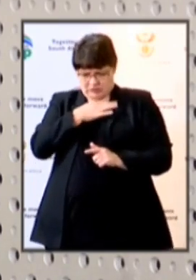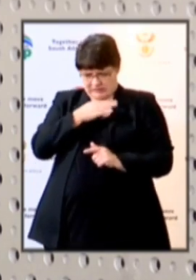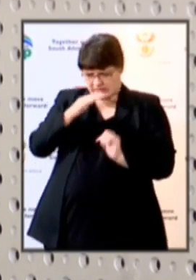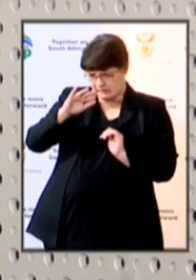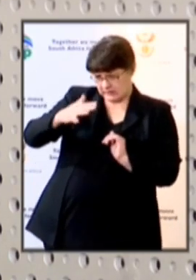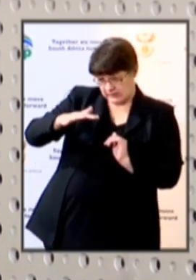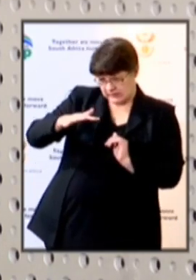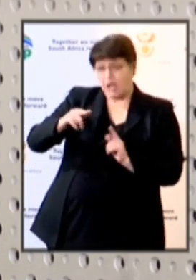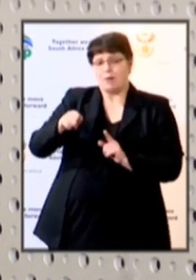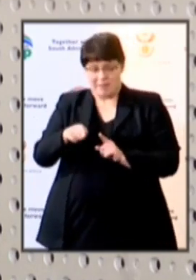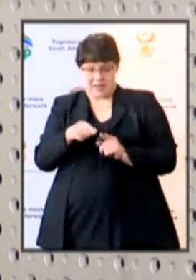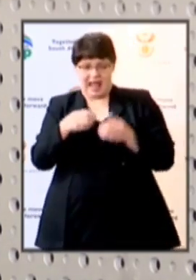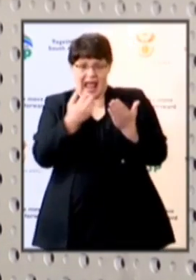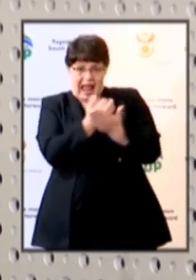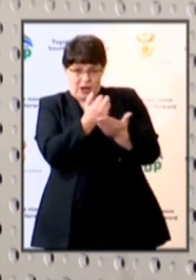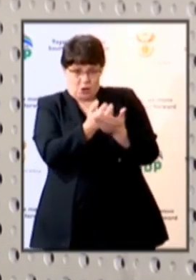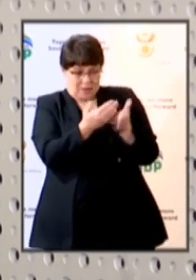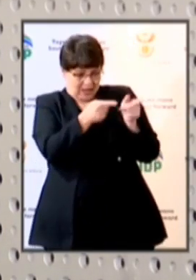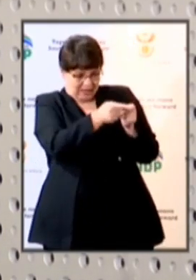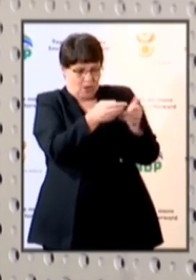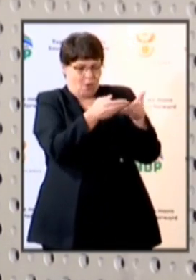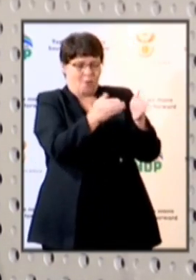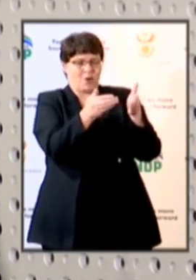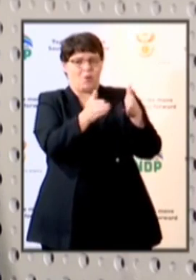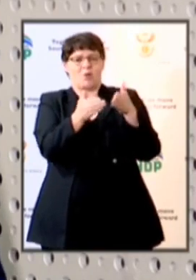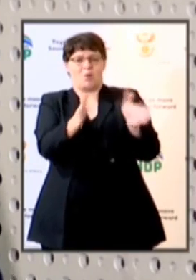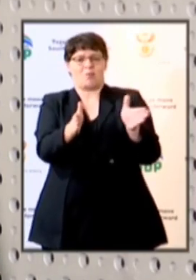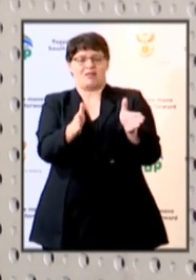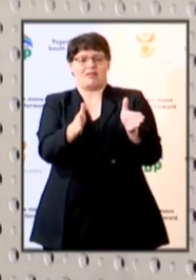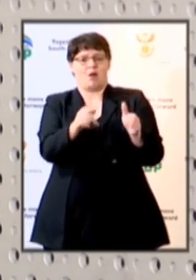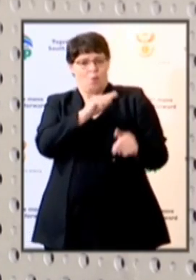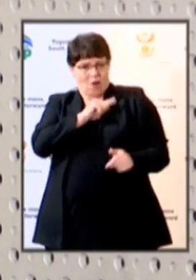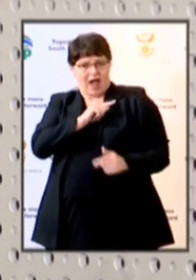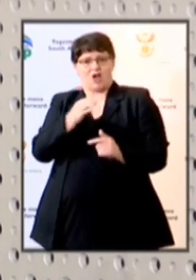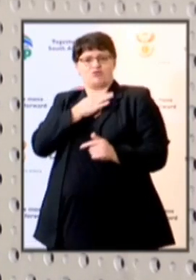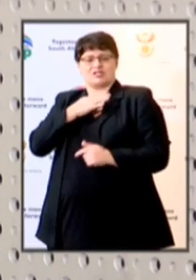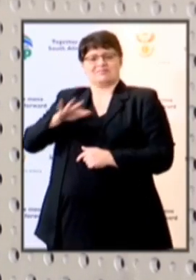is possible given the level of risk.